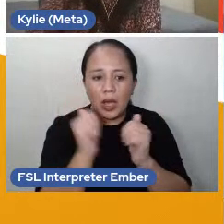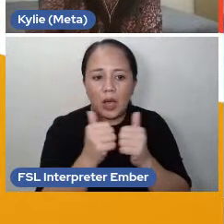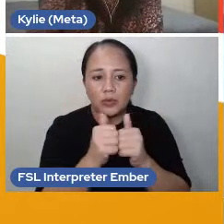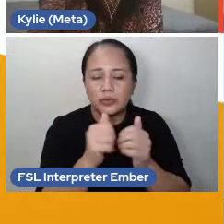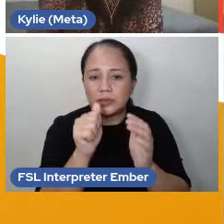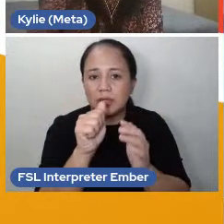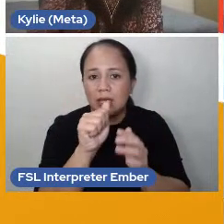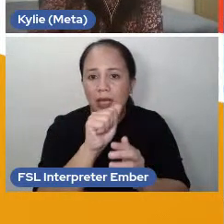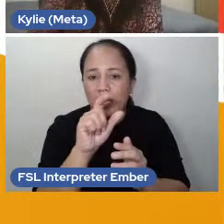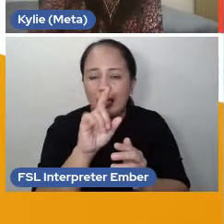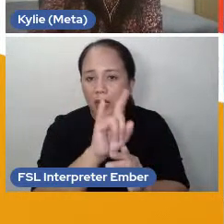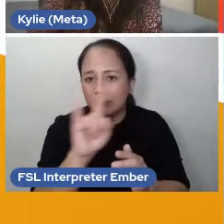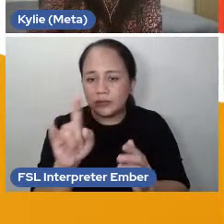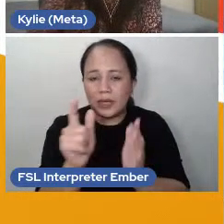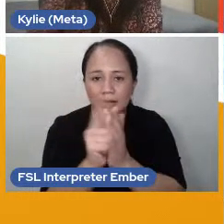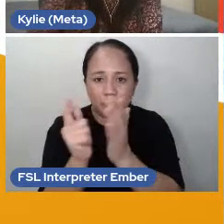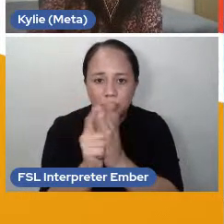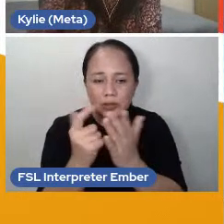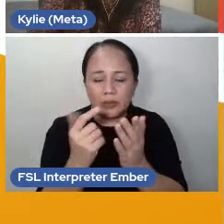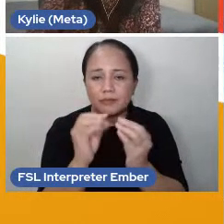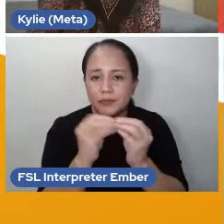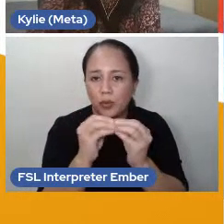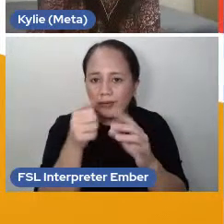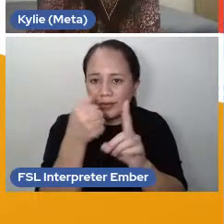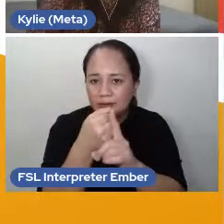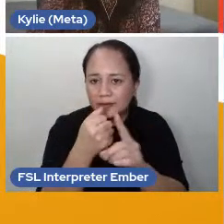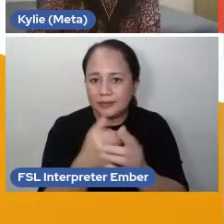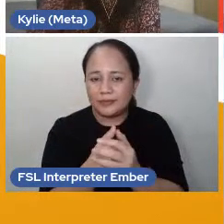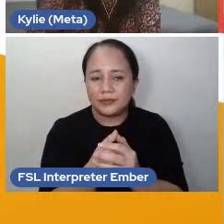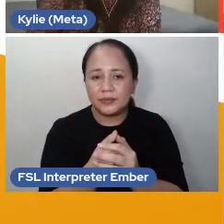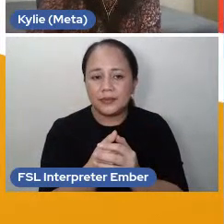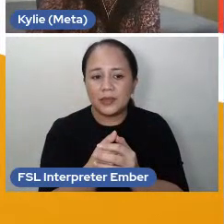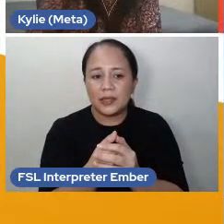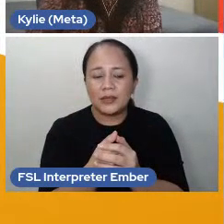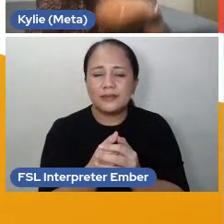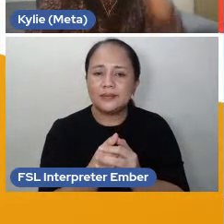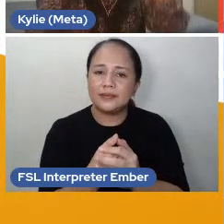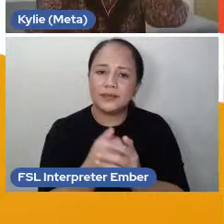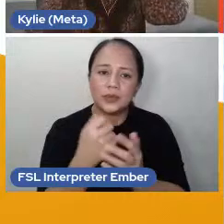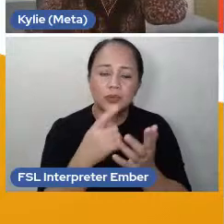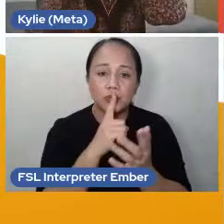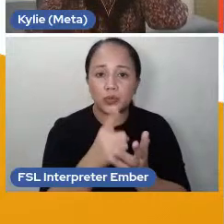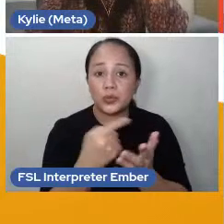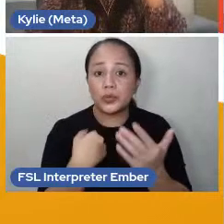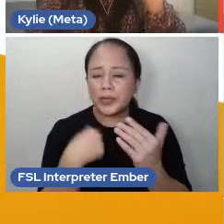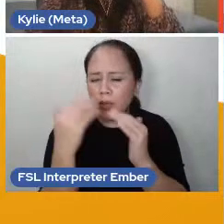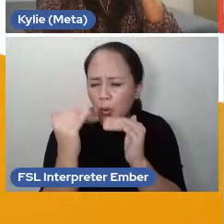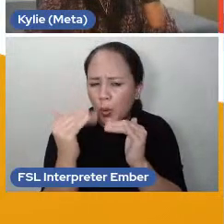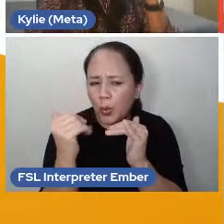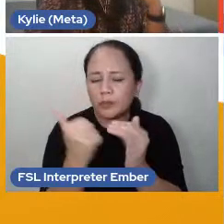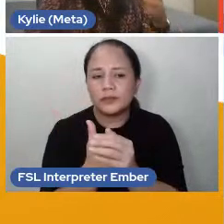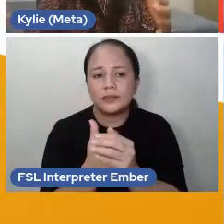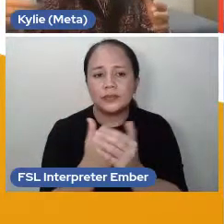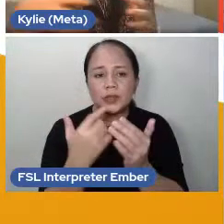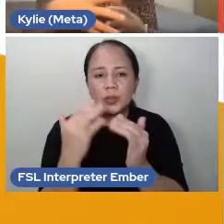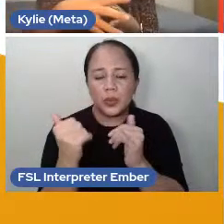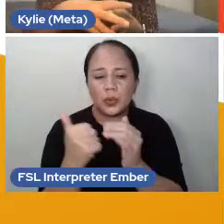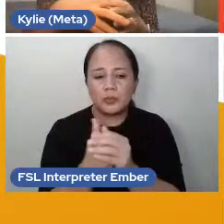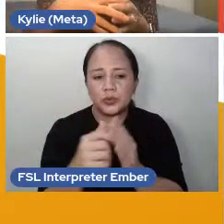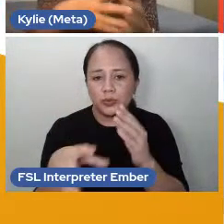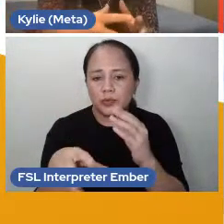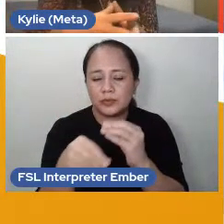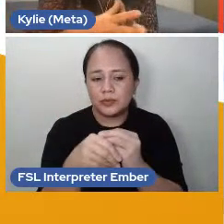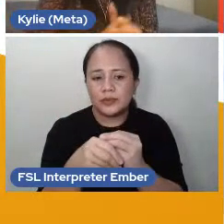ad transparency tools more effective. So we really hope that the ad library will help